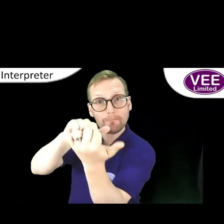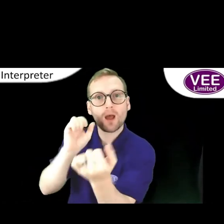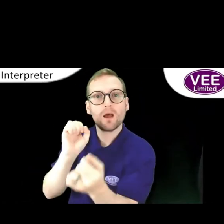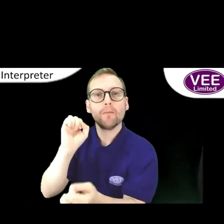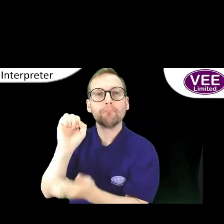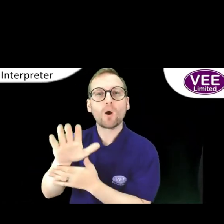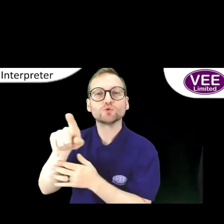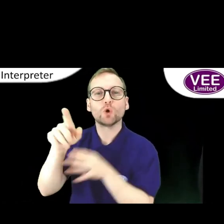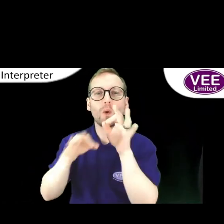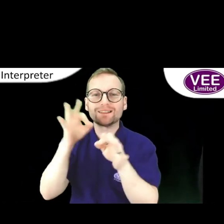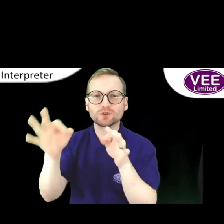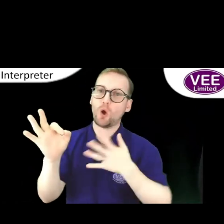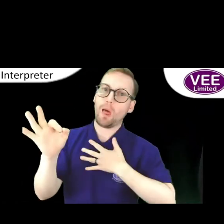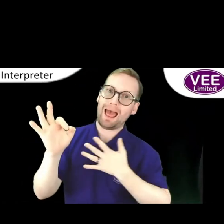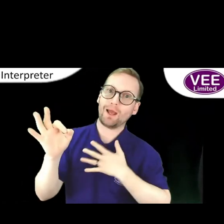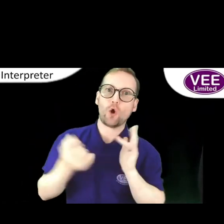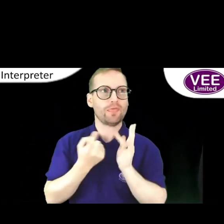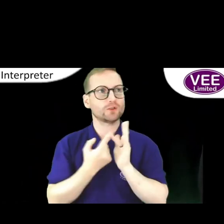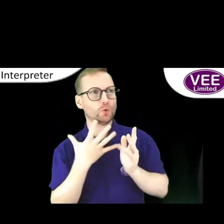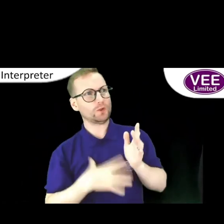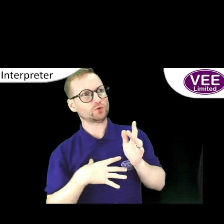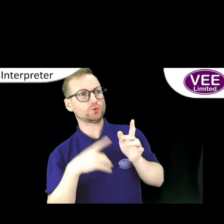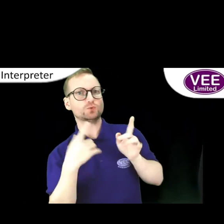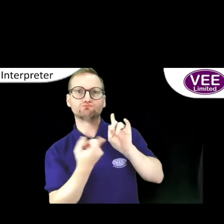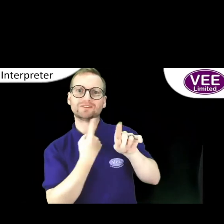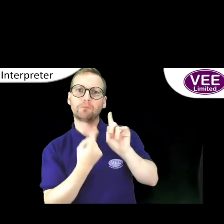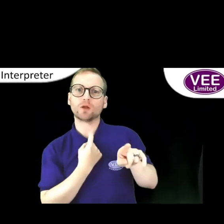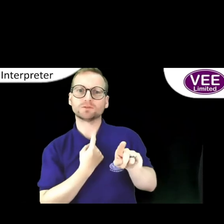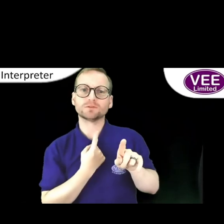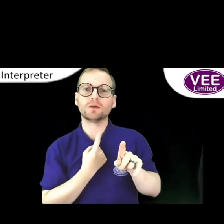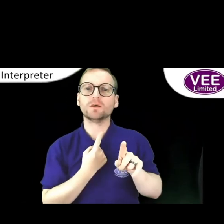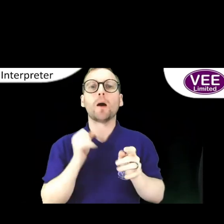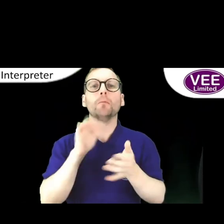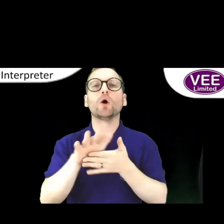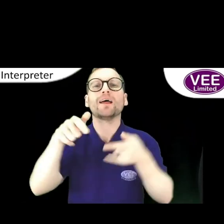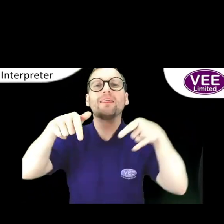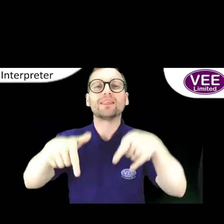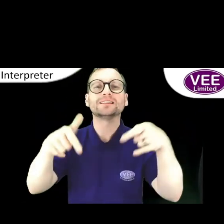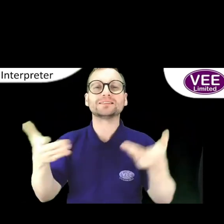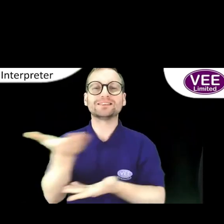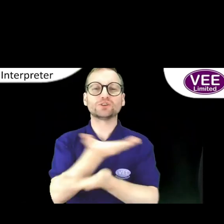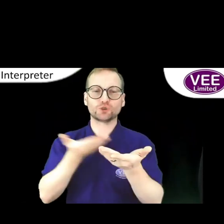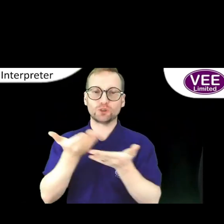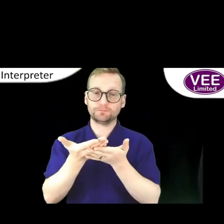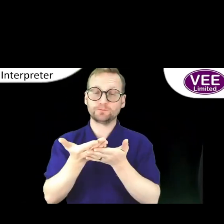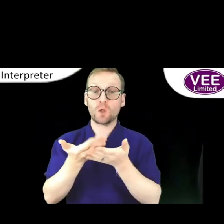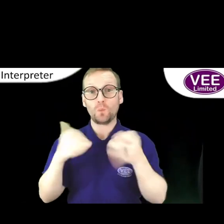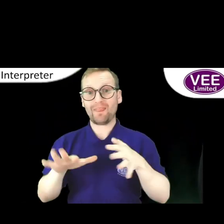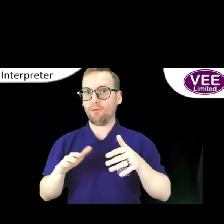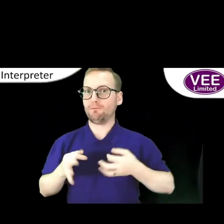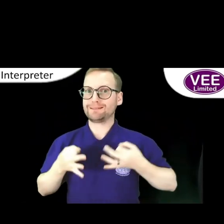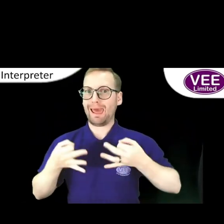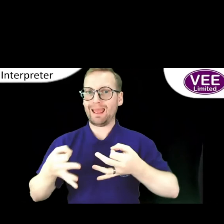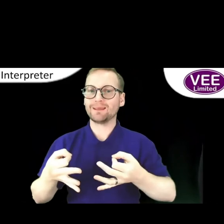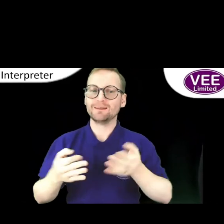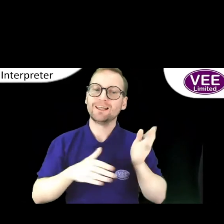any questions from others that you would particularly like to see responded to and posed in this discussion. So without further ado, I will introduce